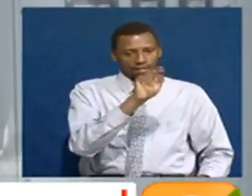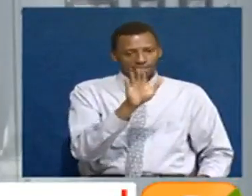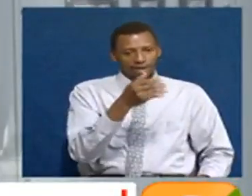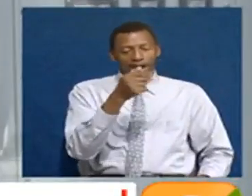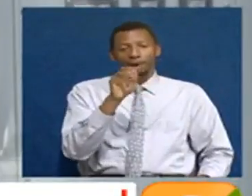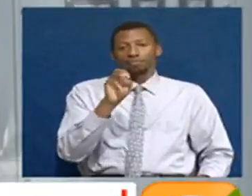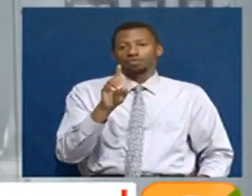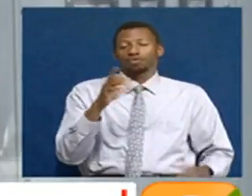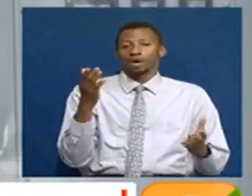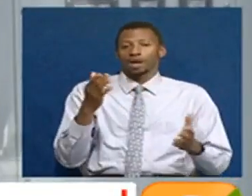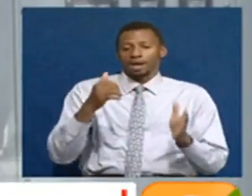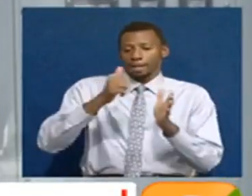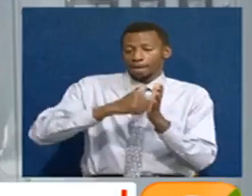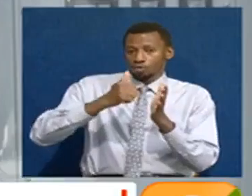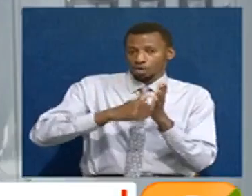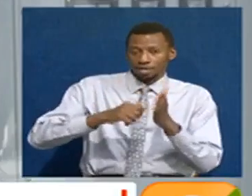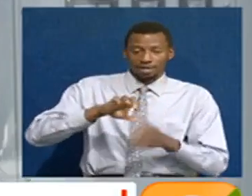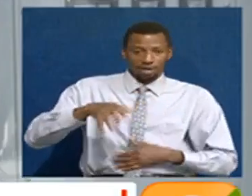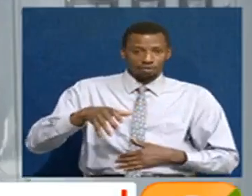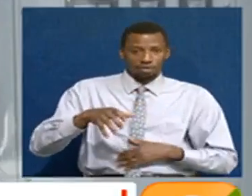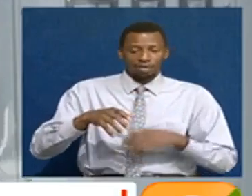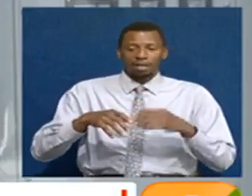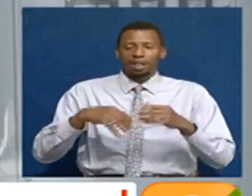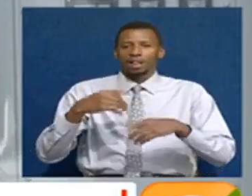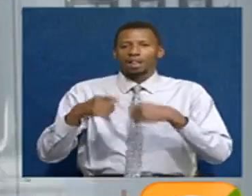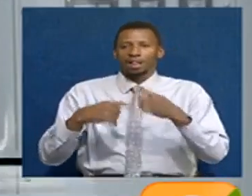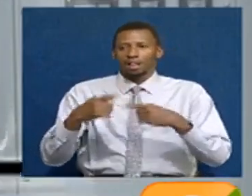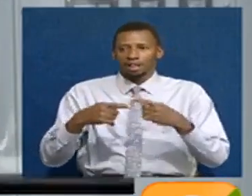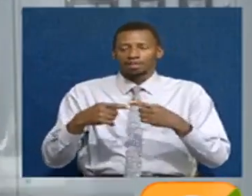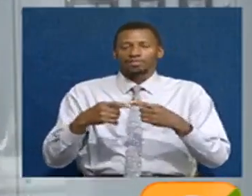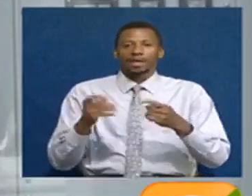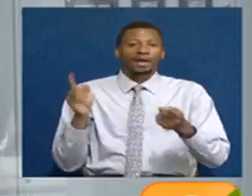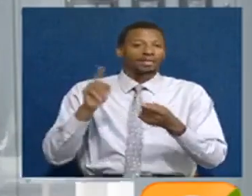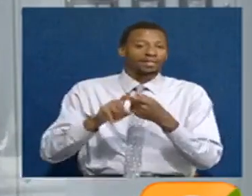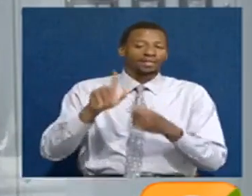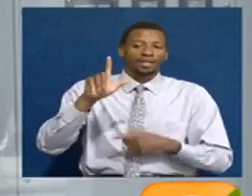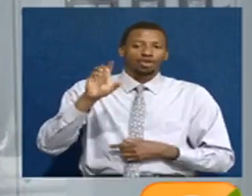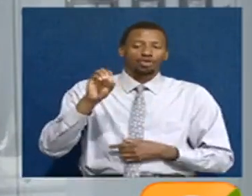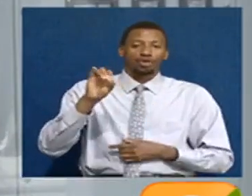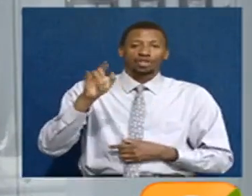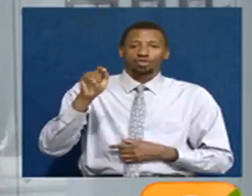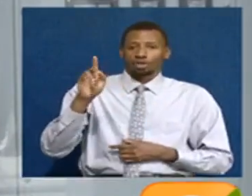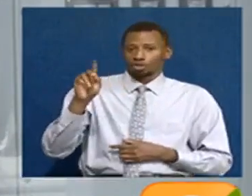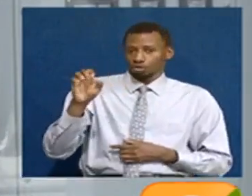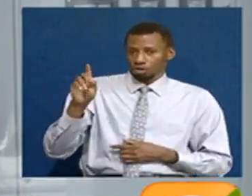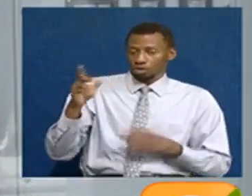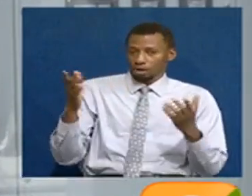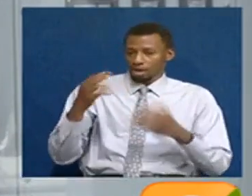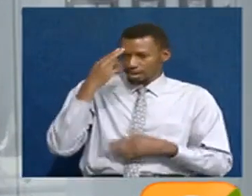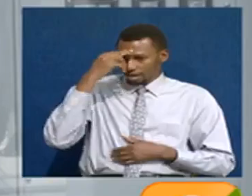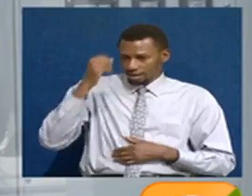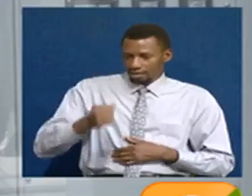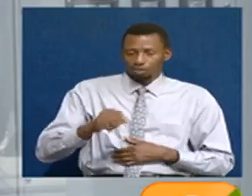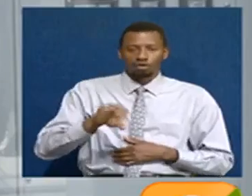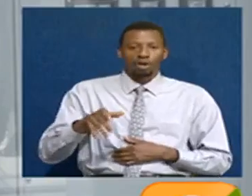Makueni County, and it's 107 kilometers long up to Loitoktok, that is in Kajiado County. So